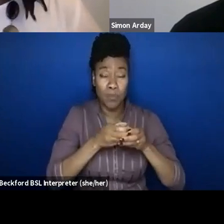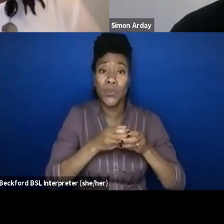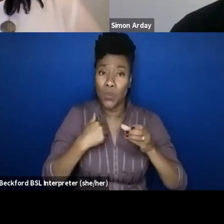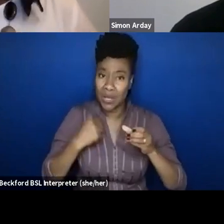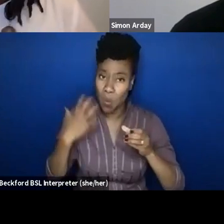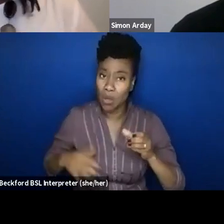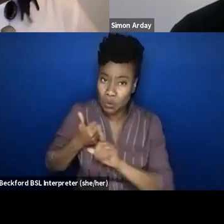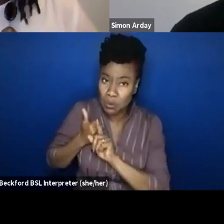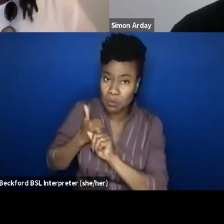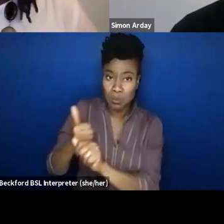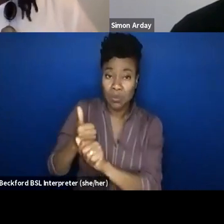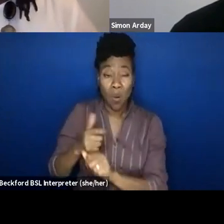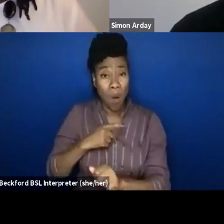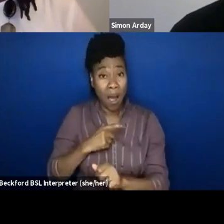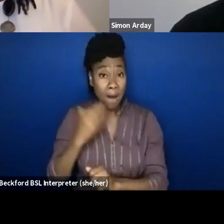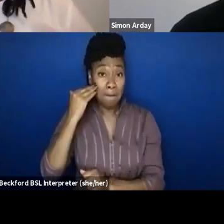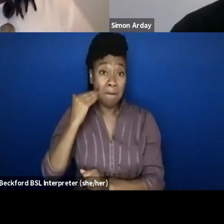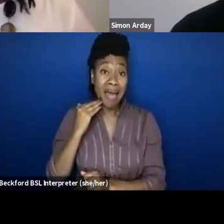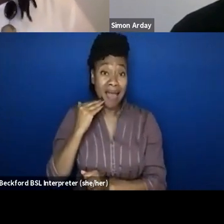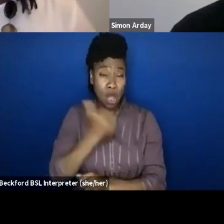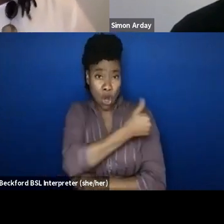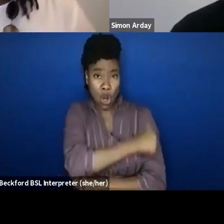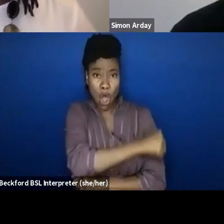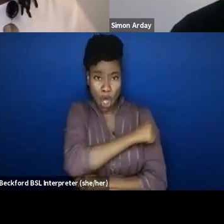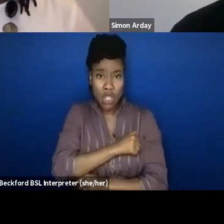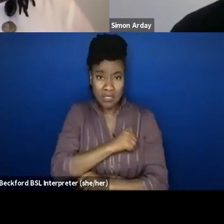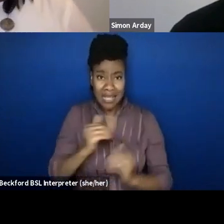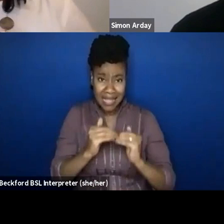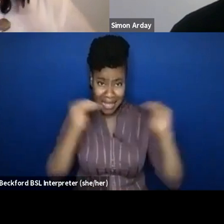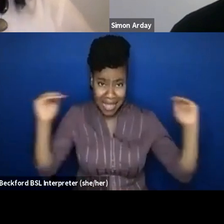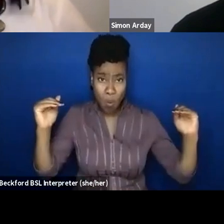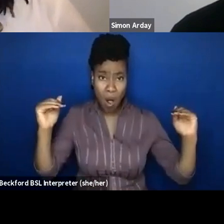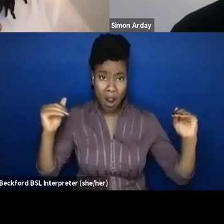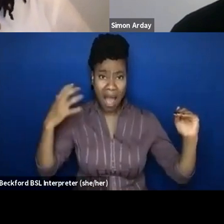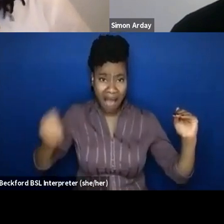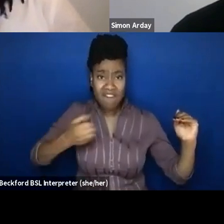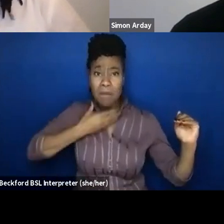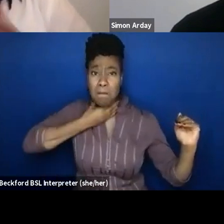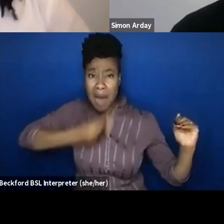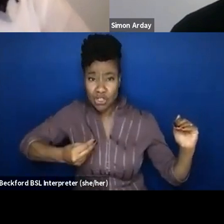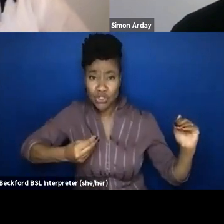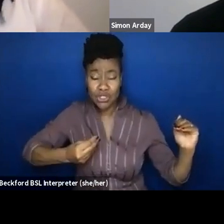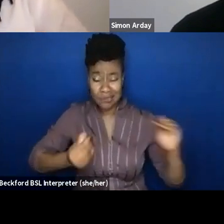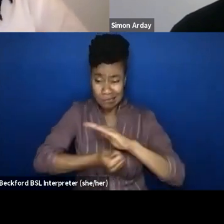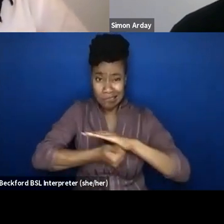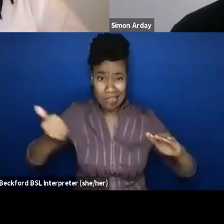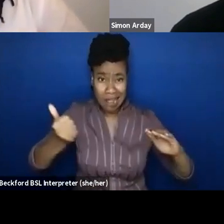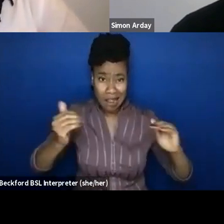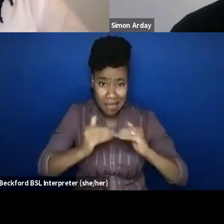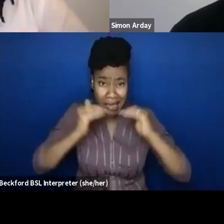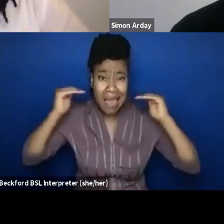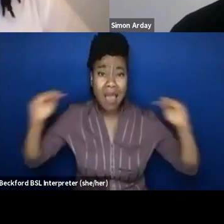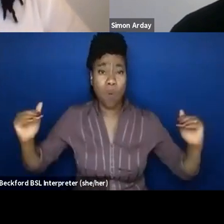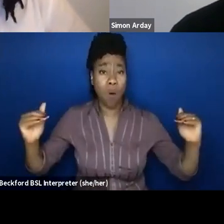nurses are equally as passionate and equally as skilled as the other nurses as